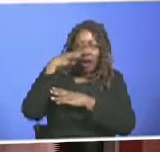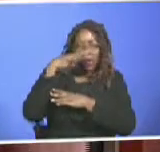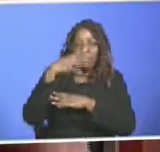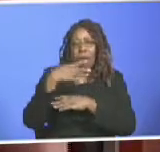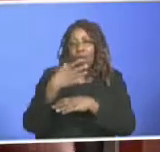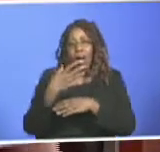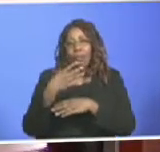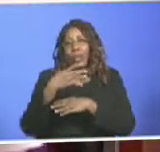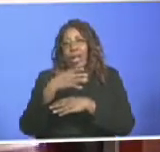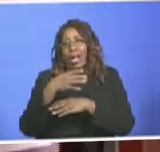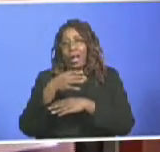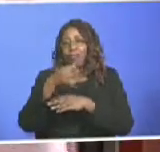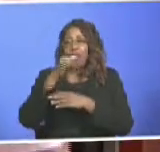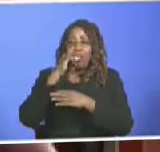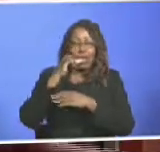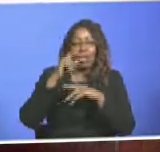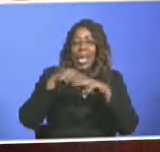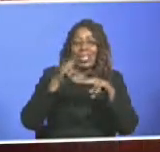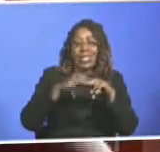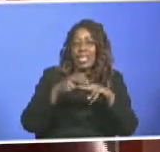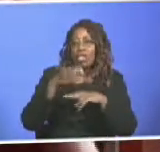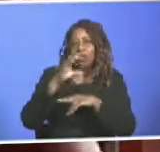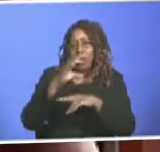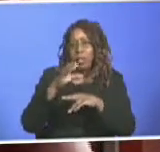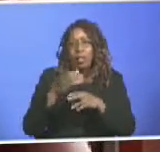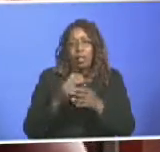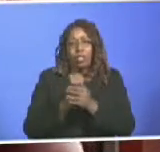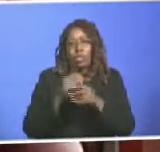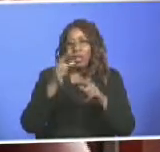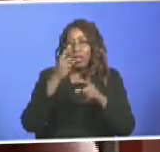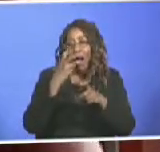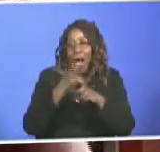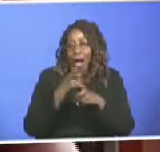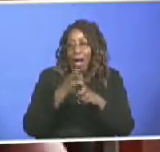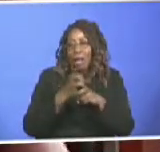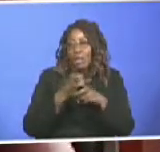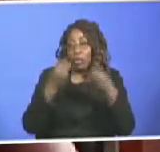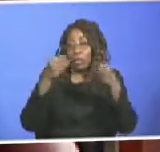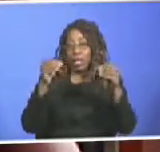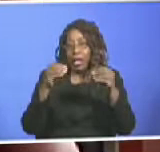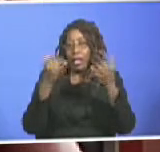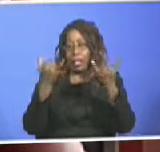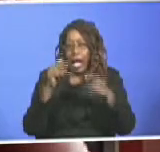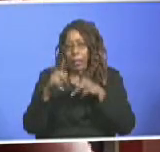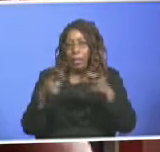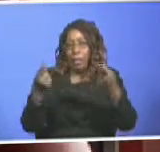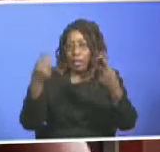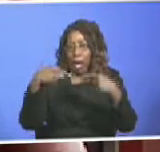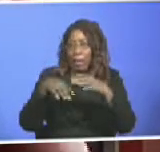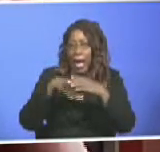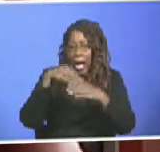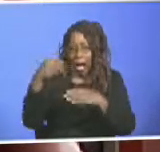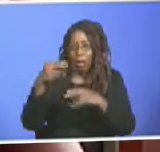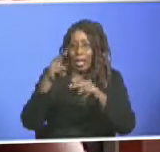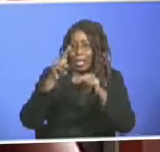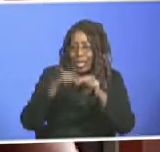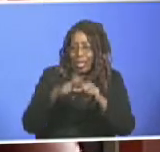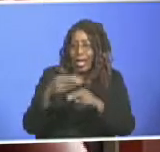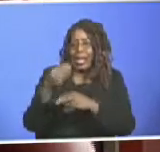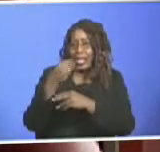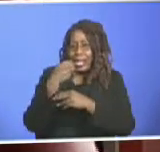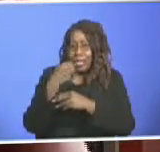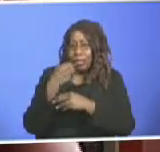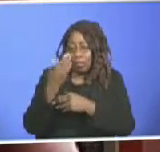drink. They can't sit on and have a drink. So it was hard to even sell a cold beer now that people could come out and sit on and eat.